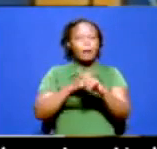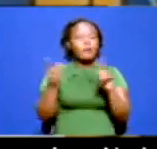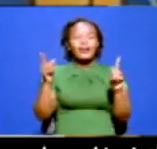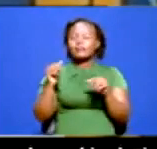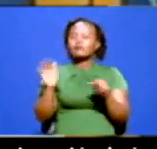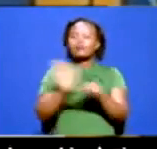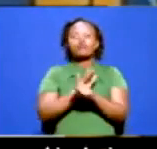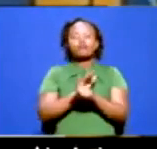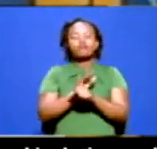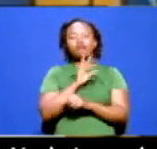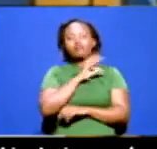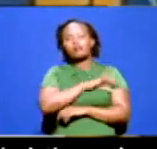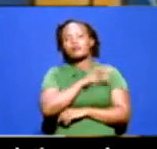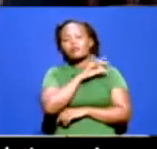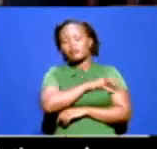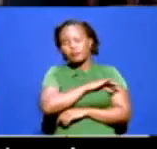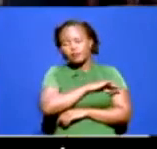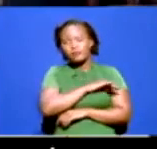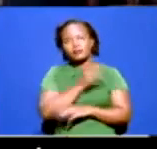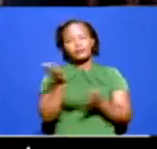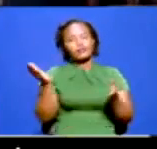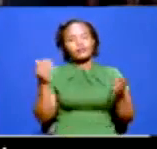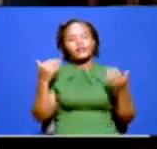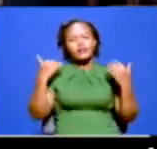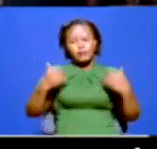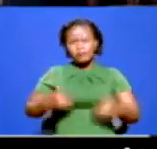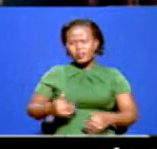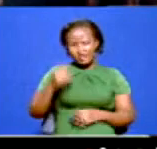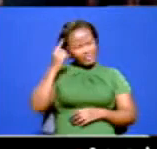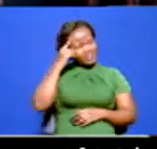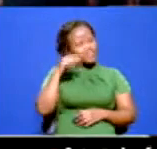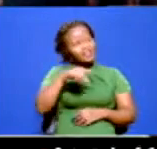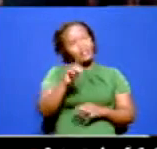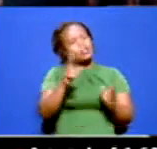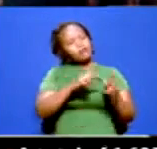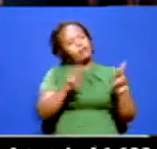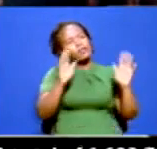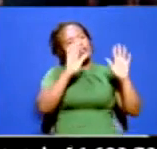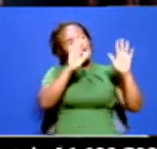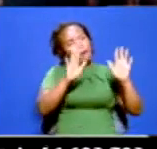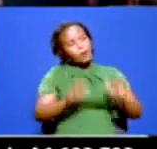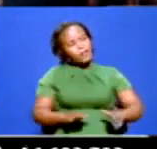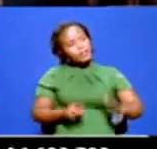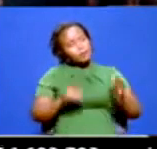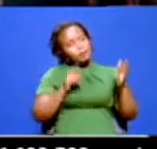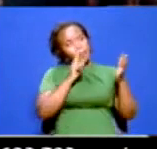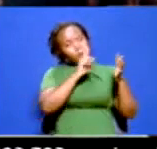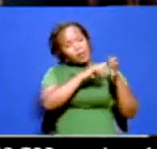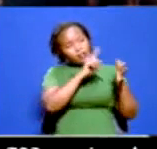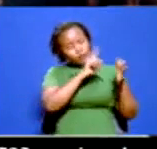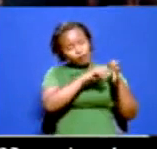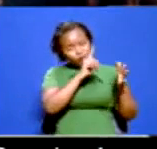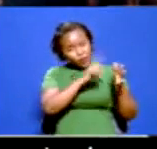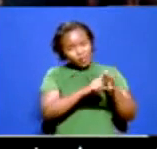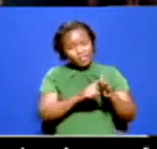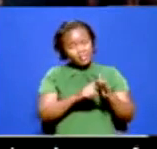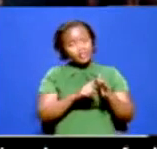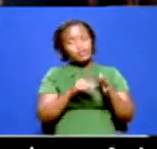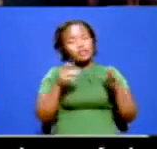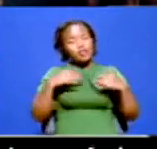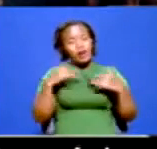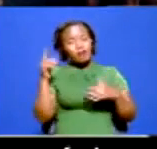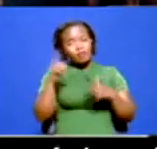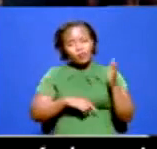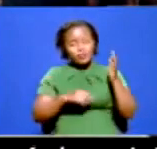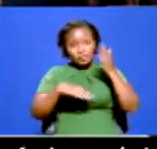good. And I think, to me, that is something that is critical. The fourth one, and I think most important, is the whole question of